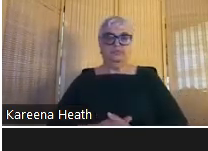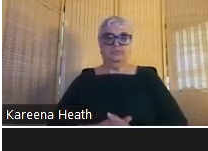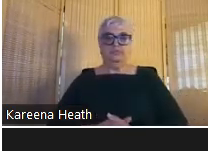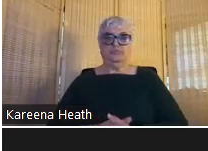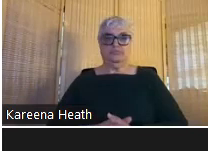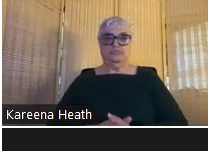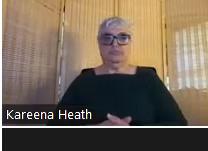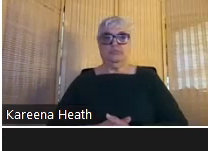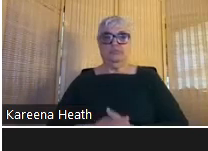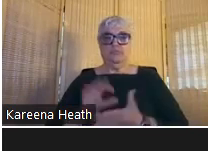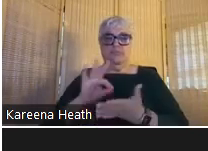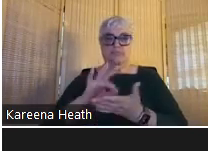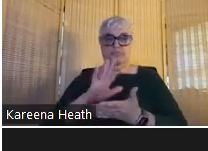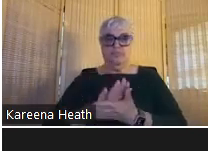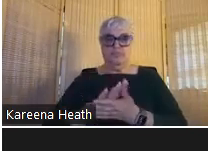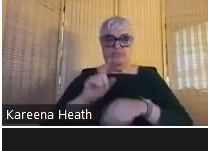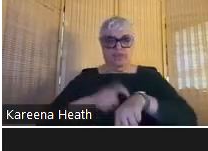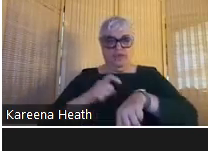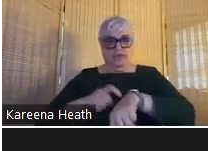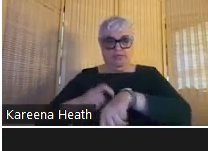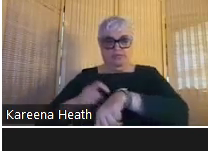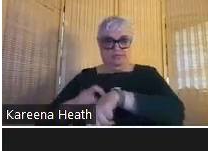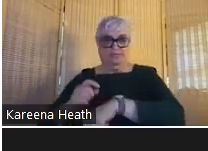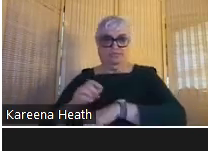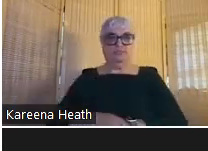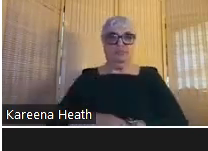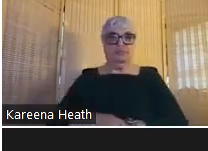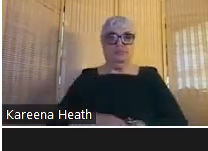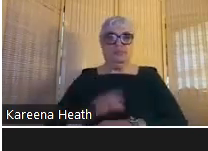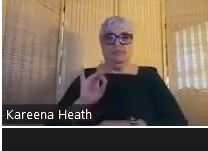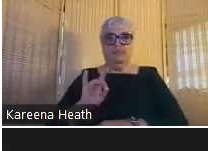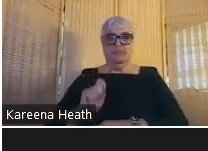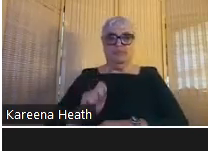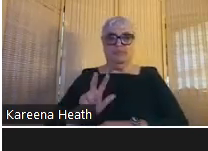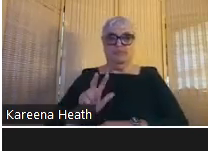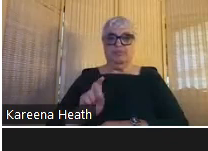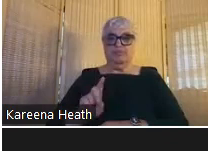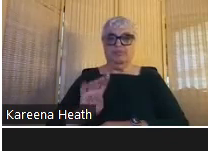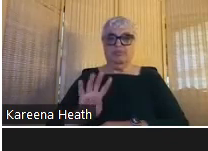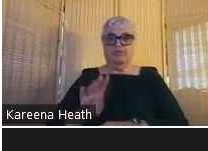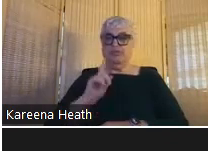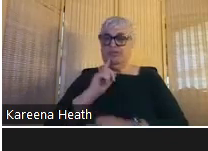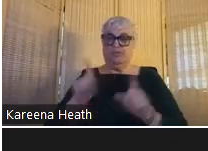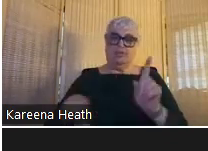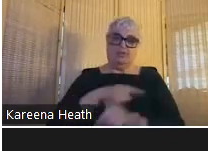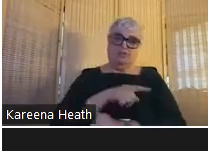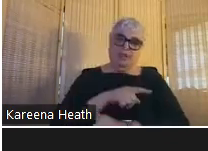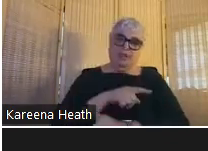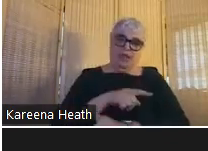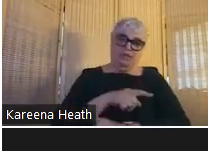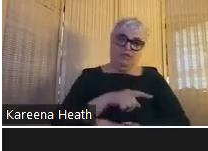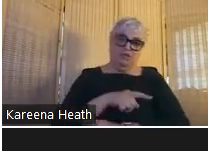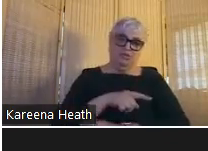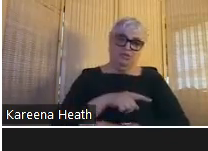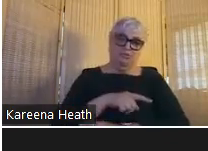And documentation and timeliness. This one in 8.3.4 really does just point you back to